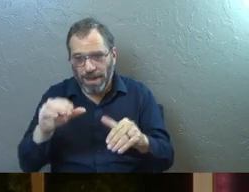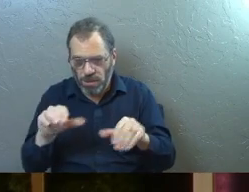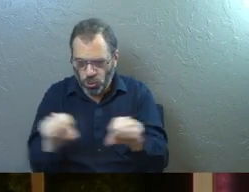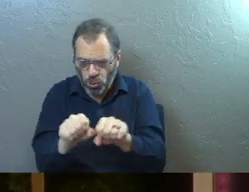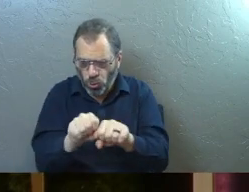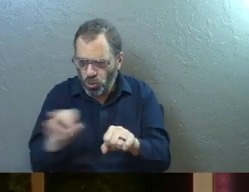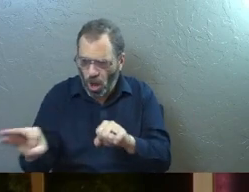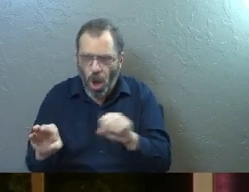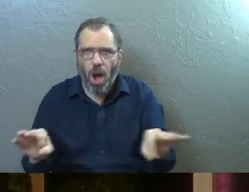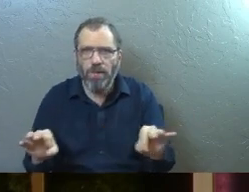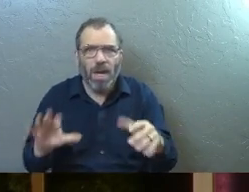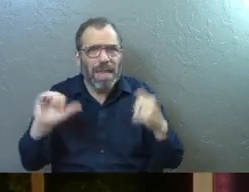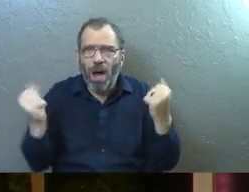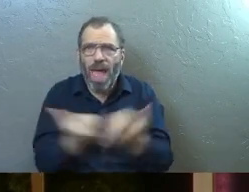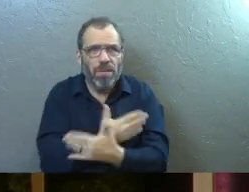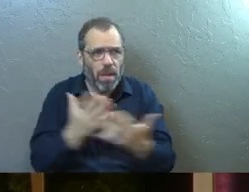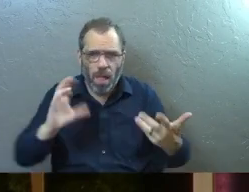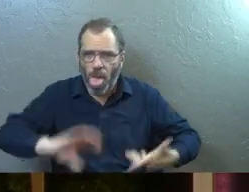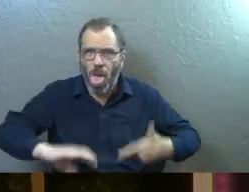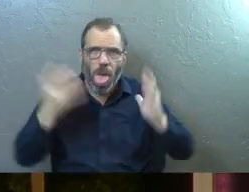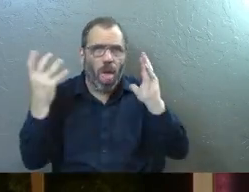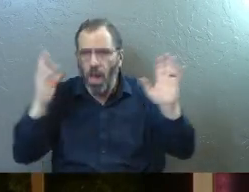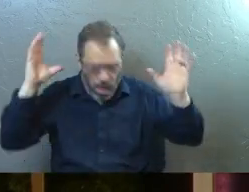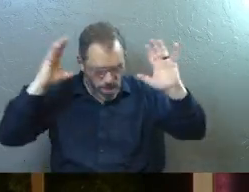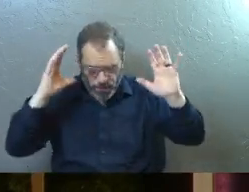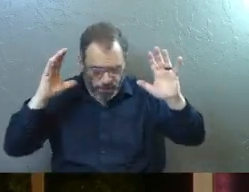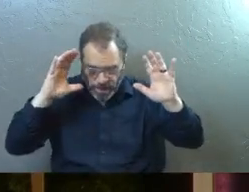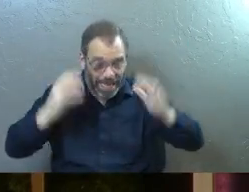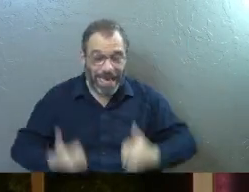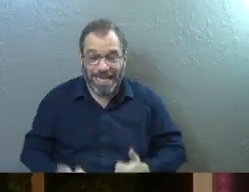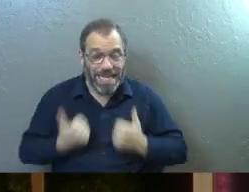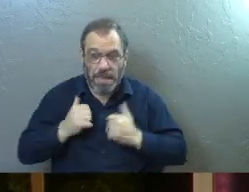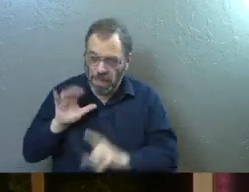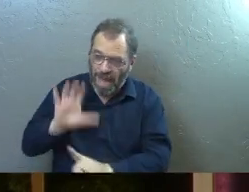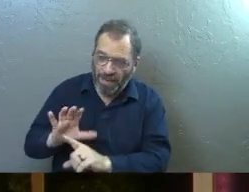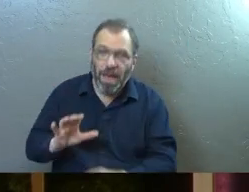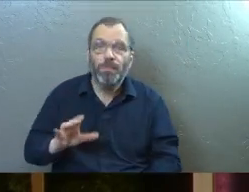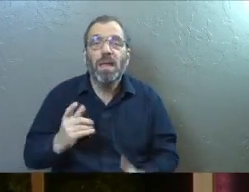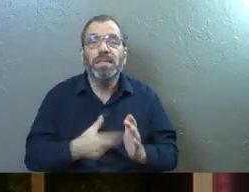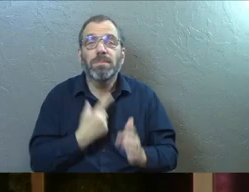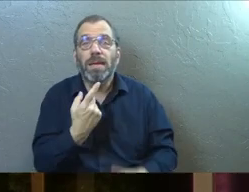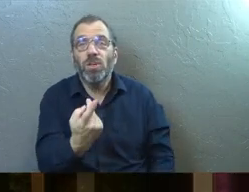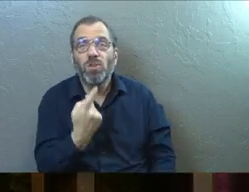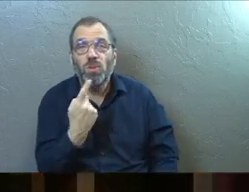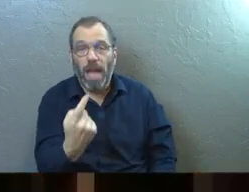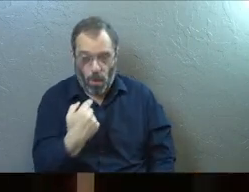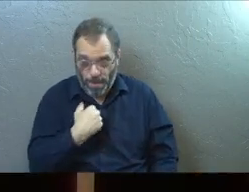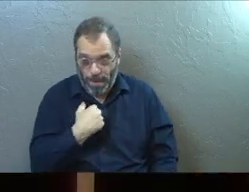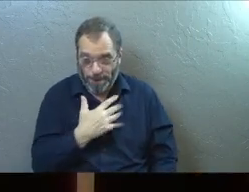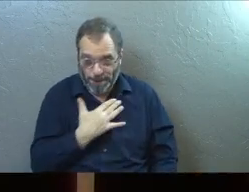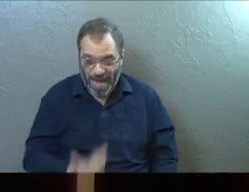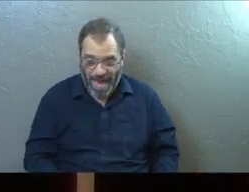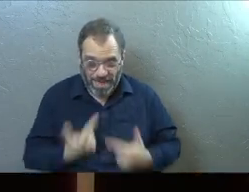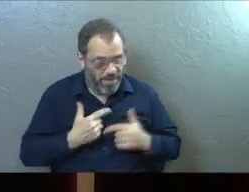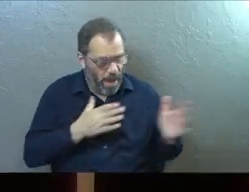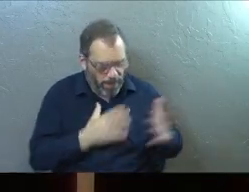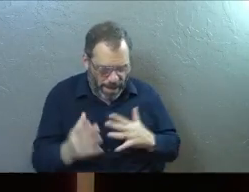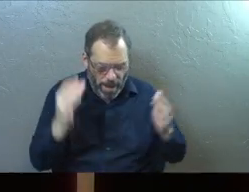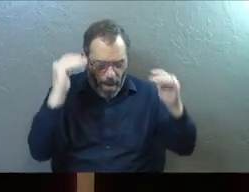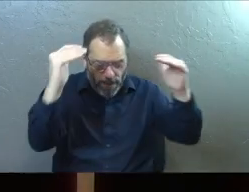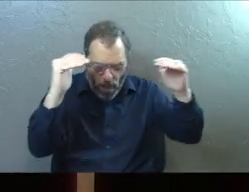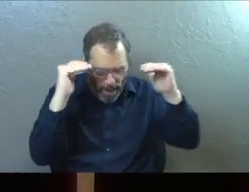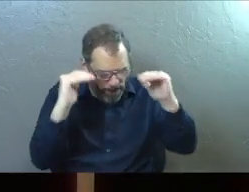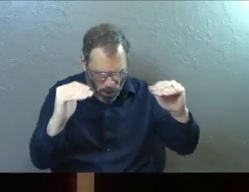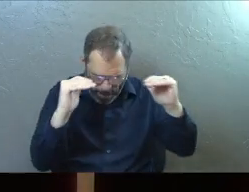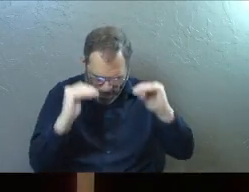expected, right? And so now everything fell apart in his life. And I think sometimes that's what my life looks like. I've got my plan. This is what